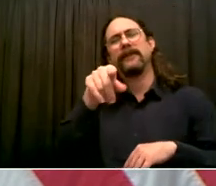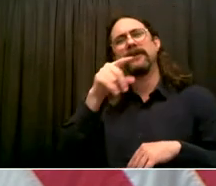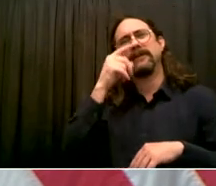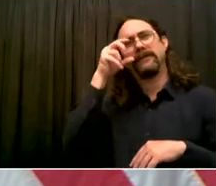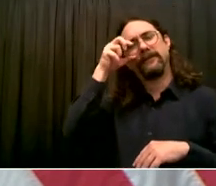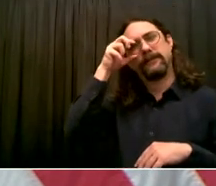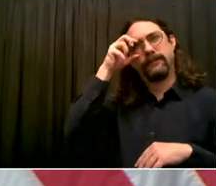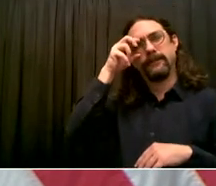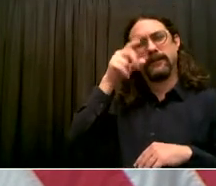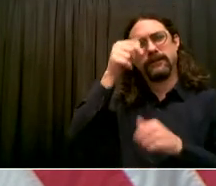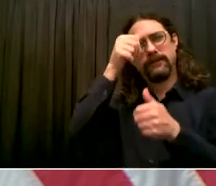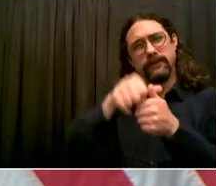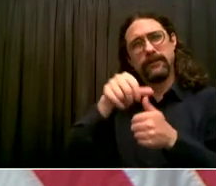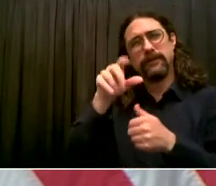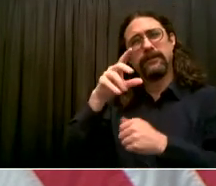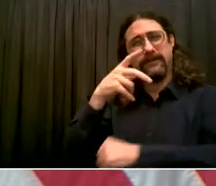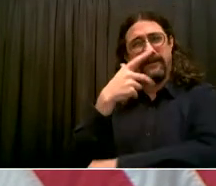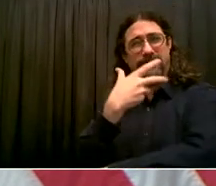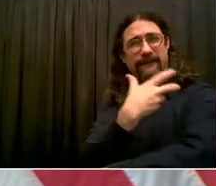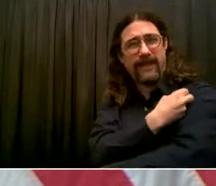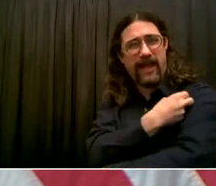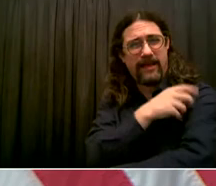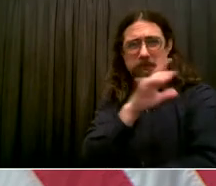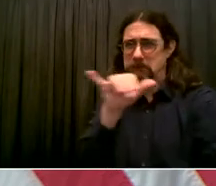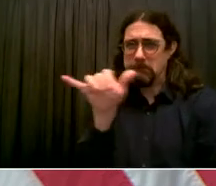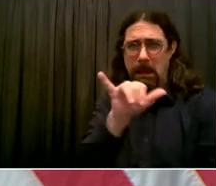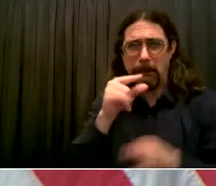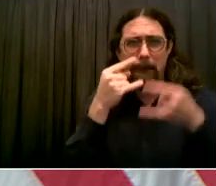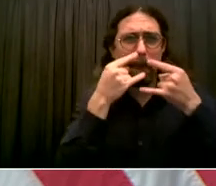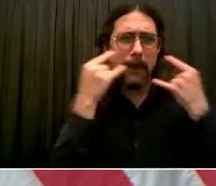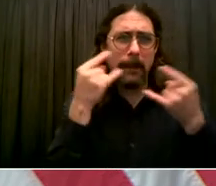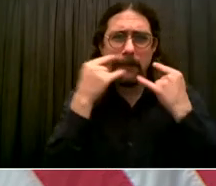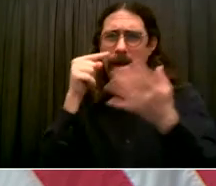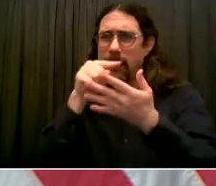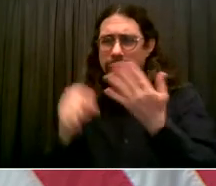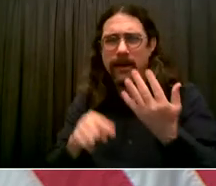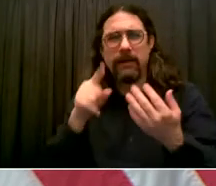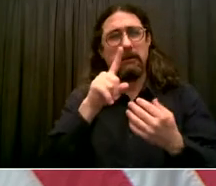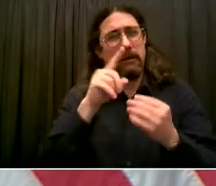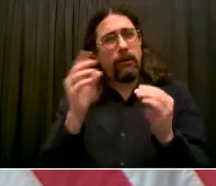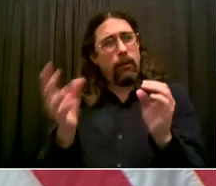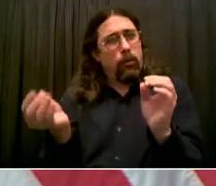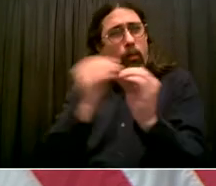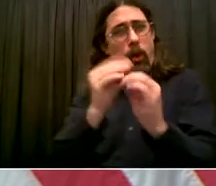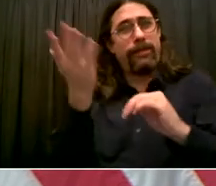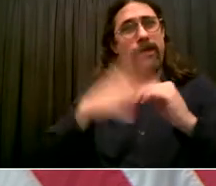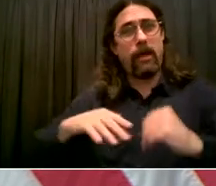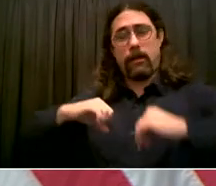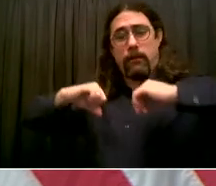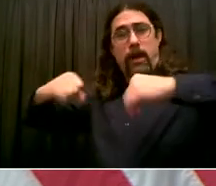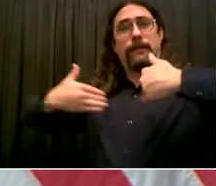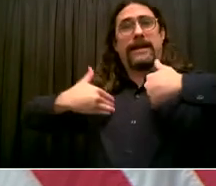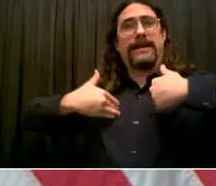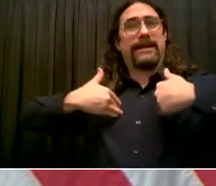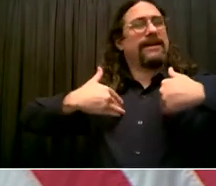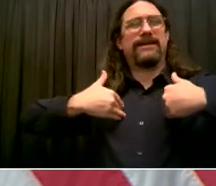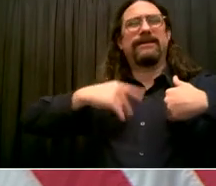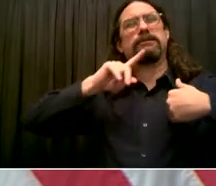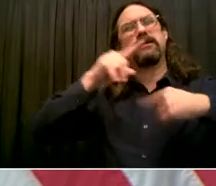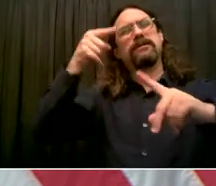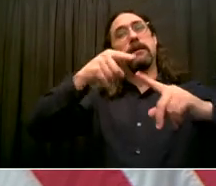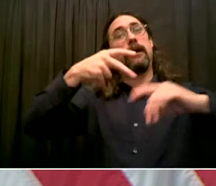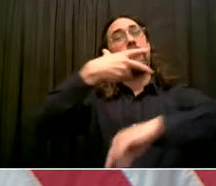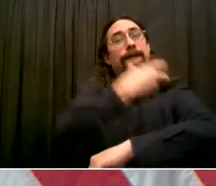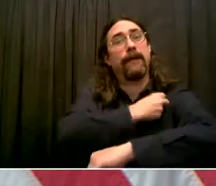particularly with the level of transmission where it is in New York City, it is very important for all of us, including people who have been